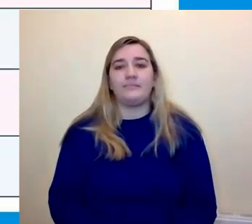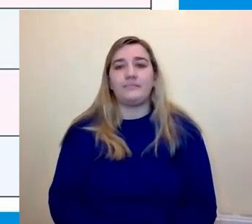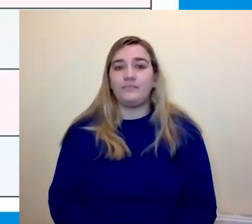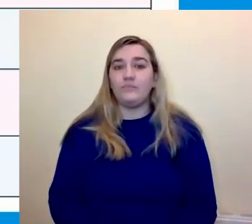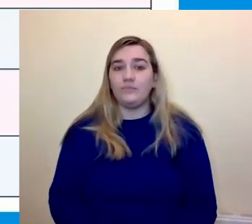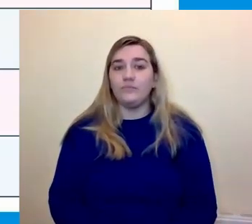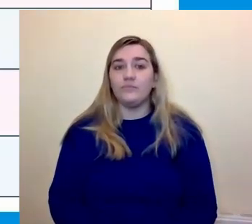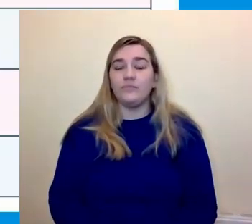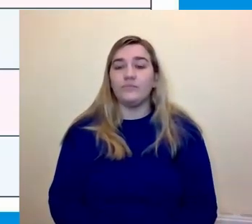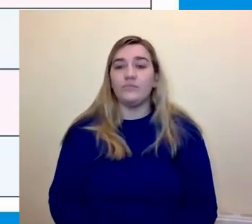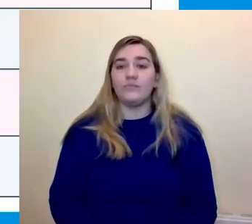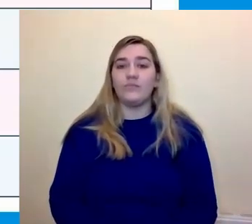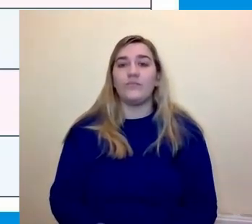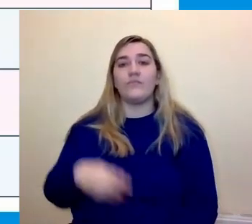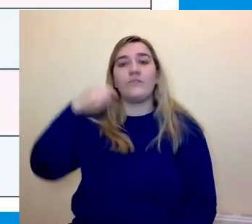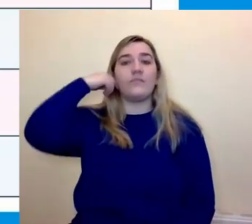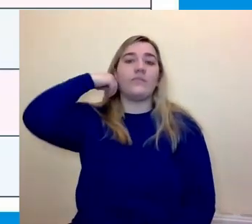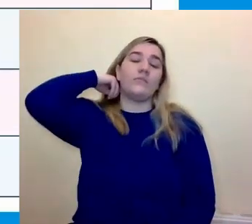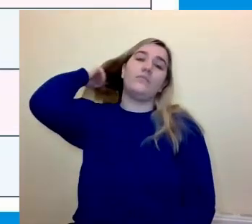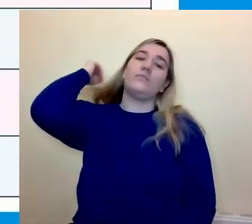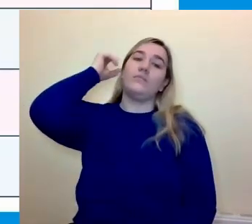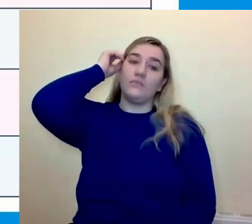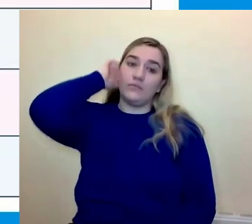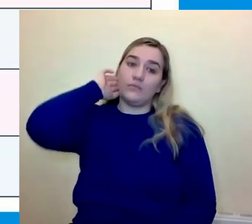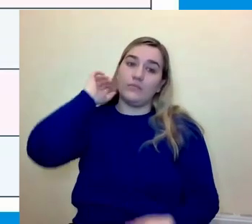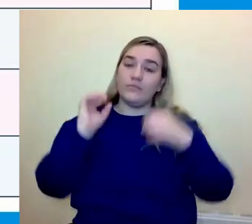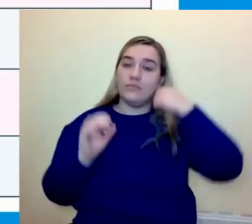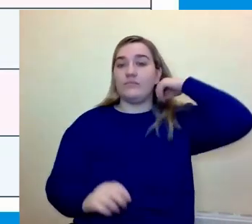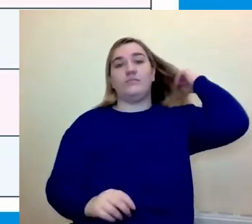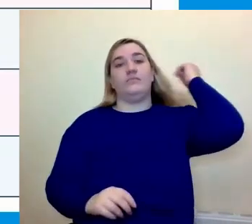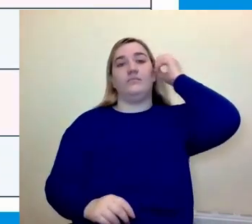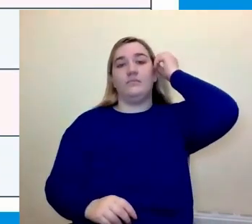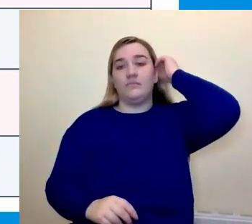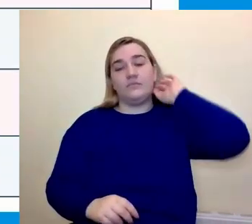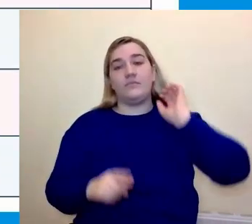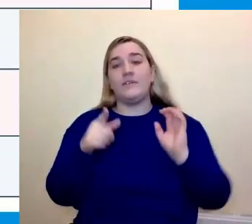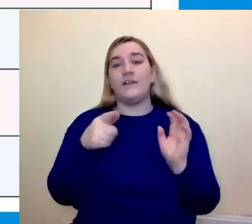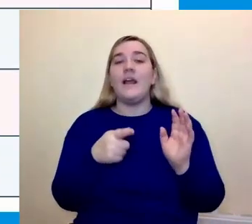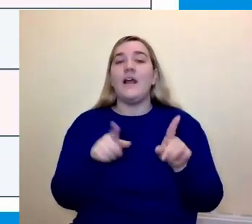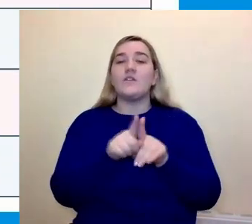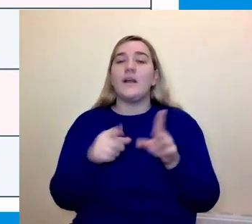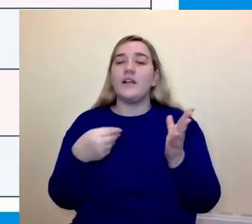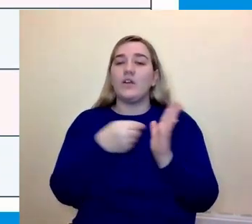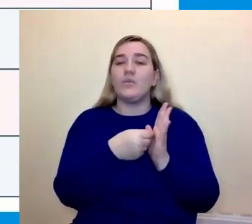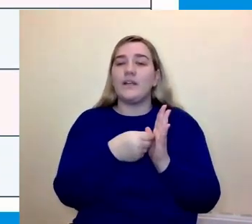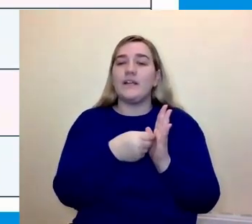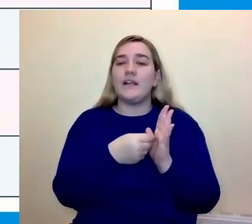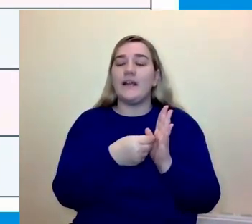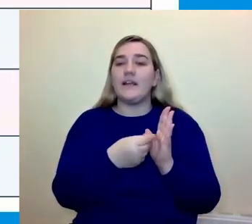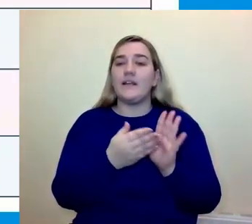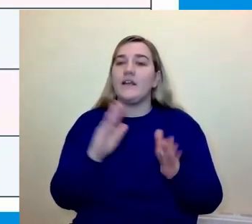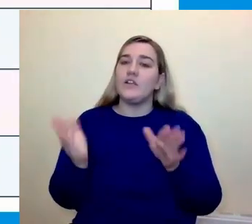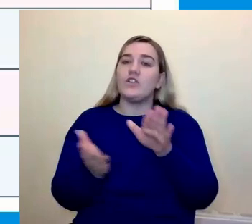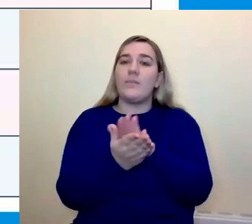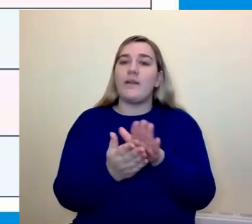Also included in the supplementary material, this is more so when a person has a